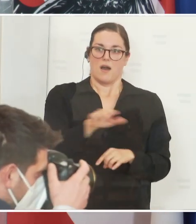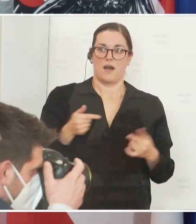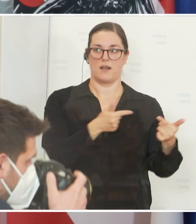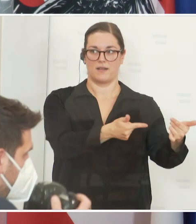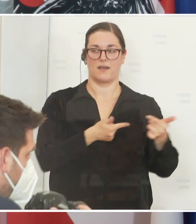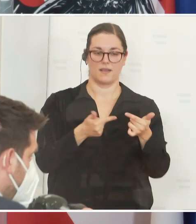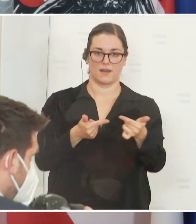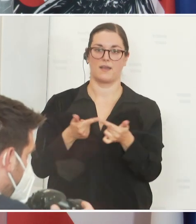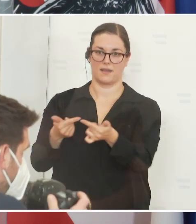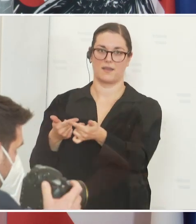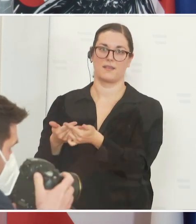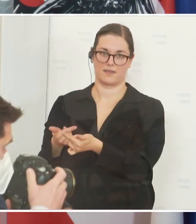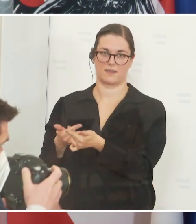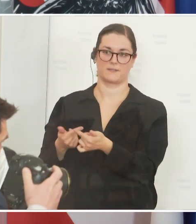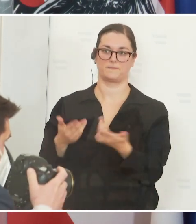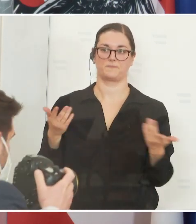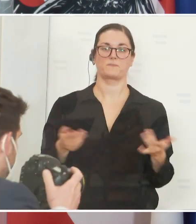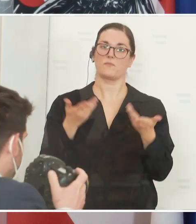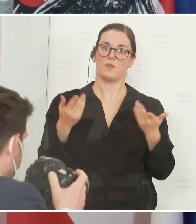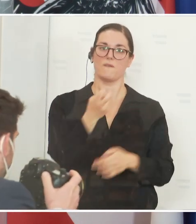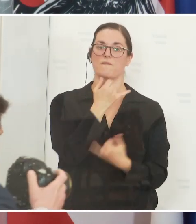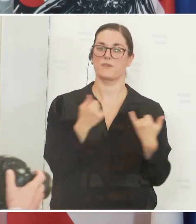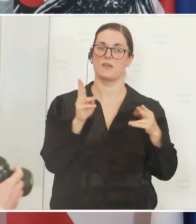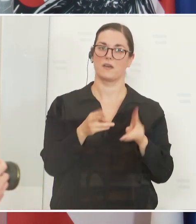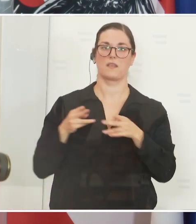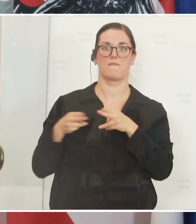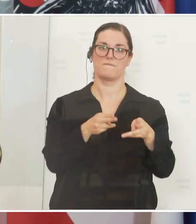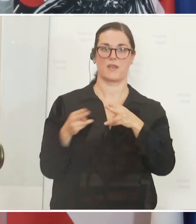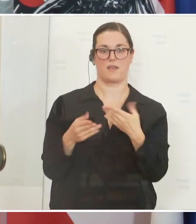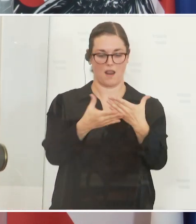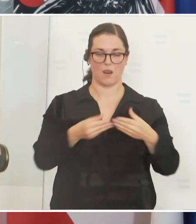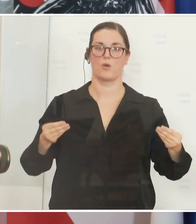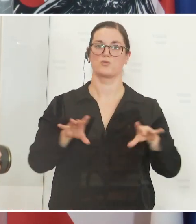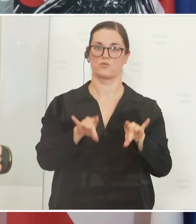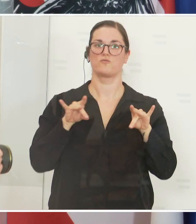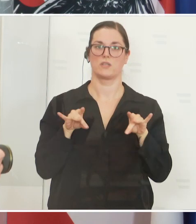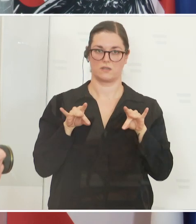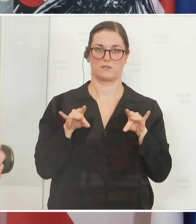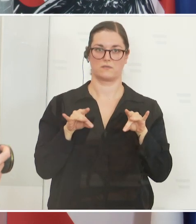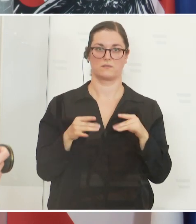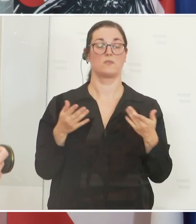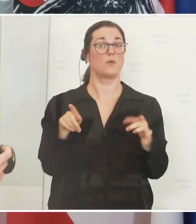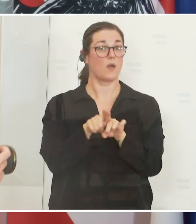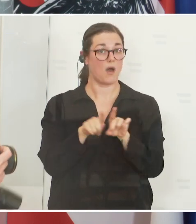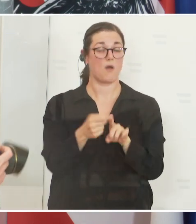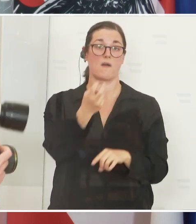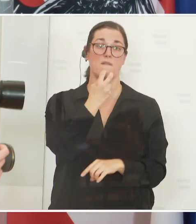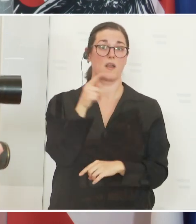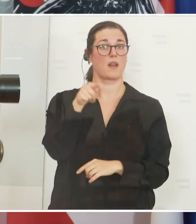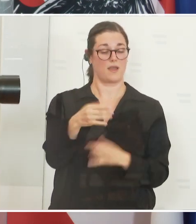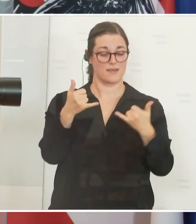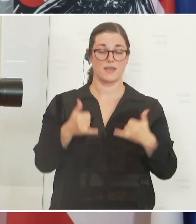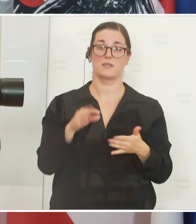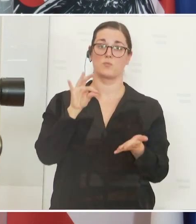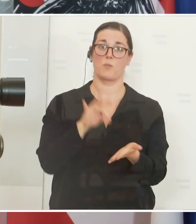and find a way out of the current political dead end. And we wanted to show that despite current